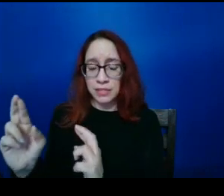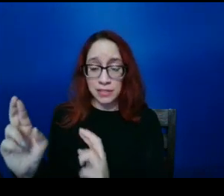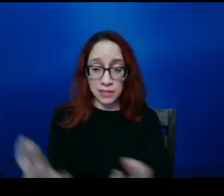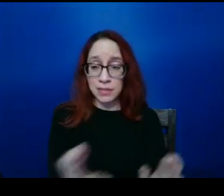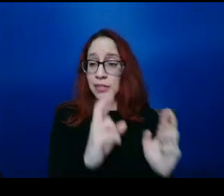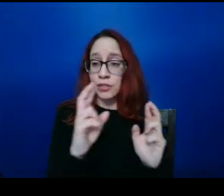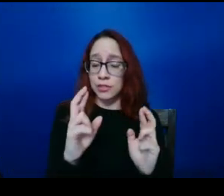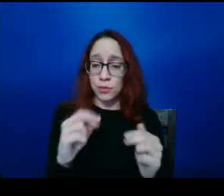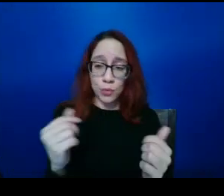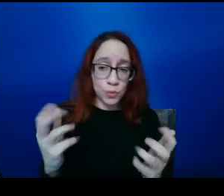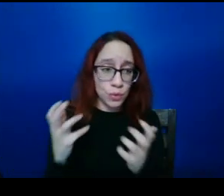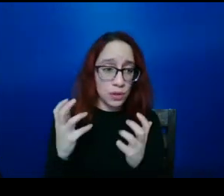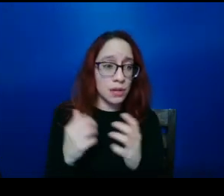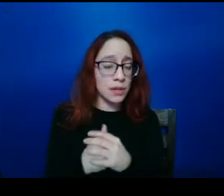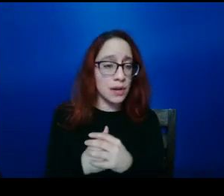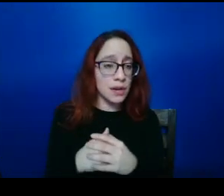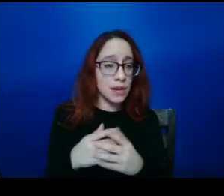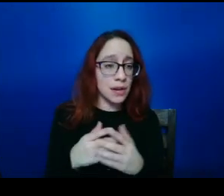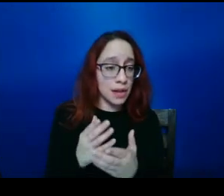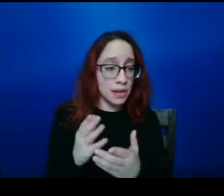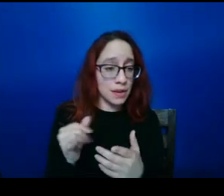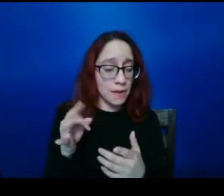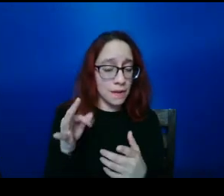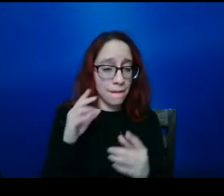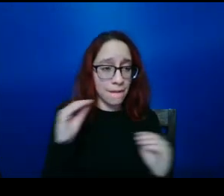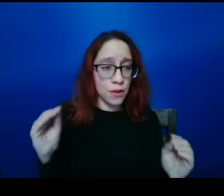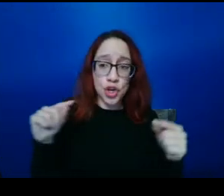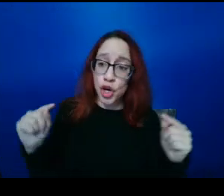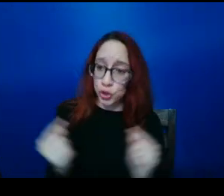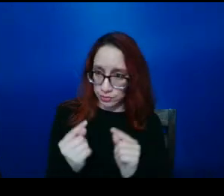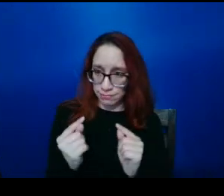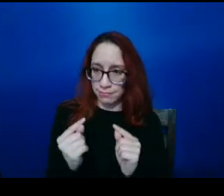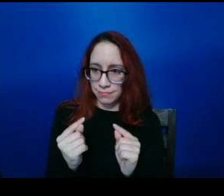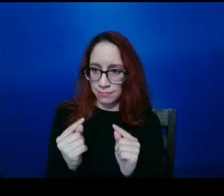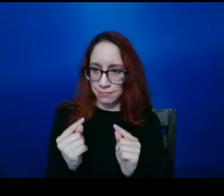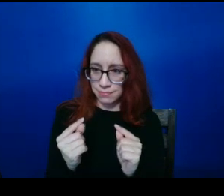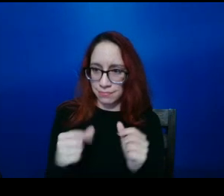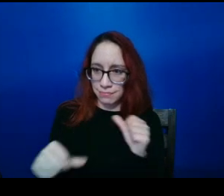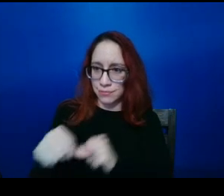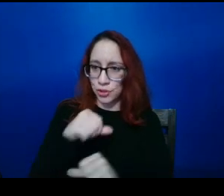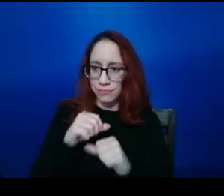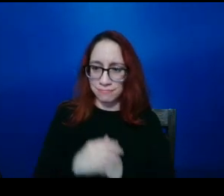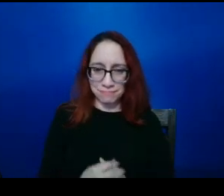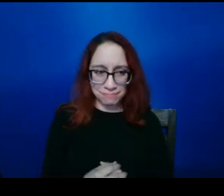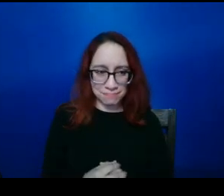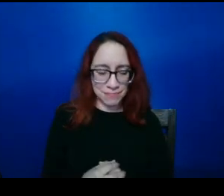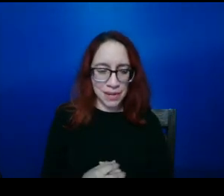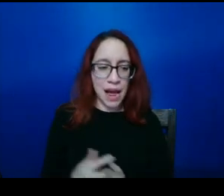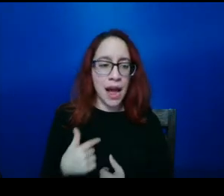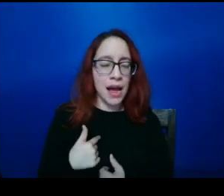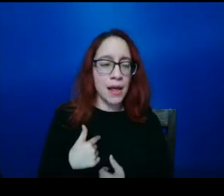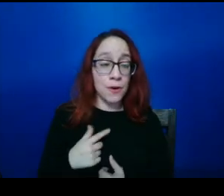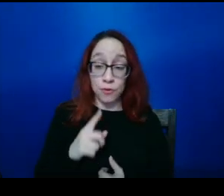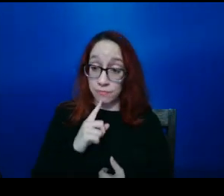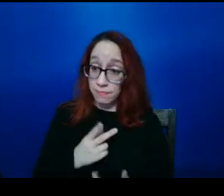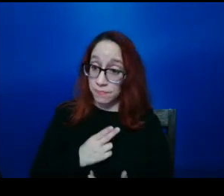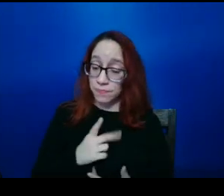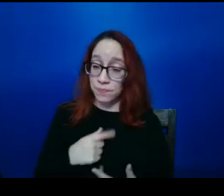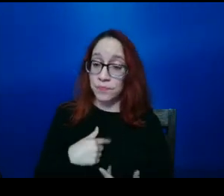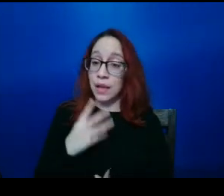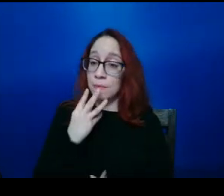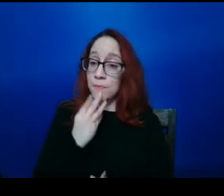and desires as long as no one hurts anybody else. I personally am of the